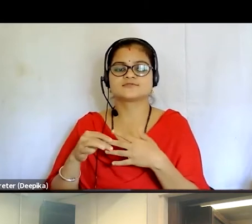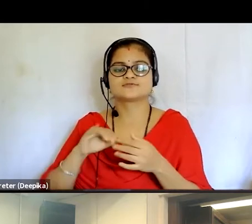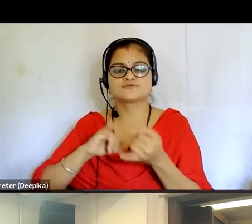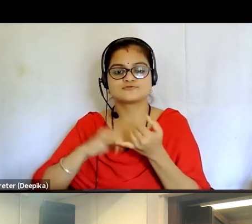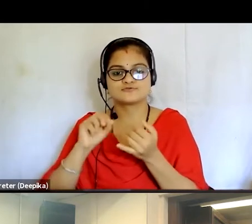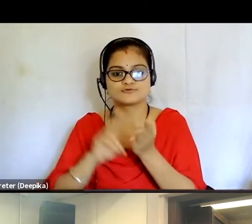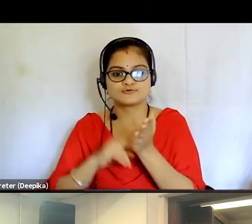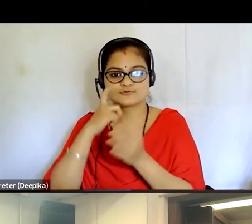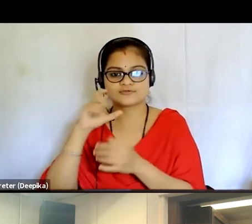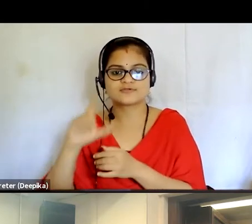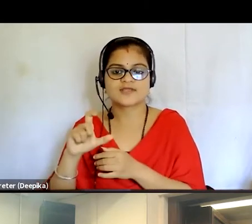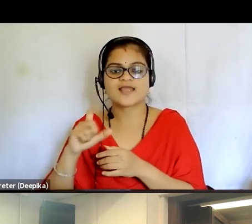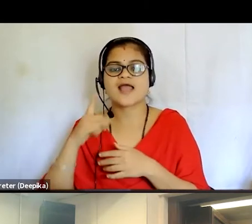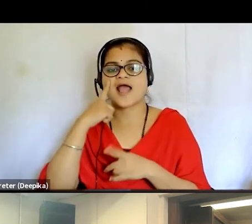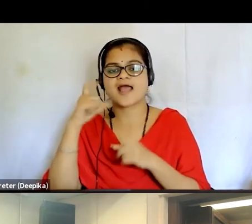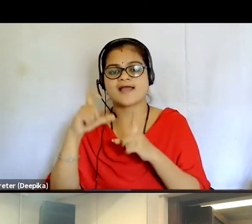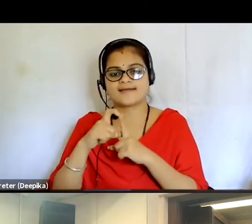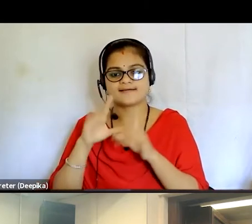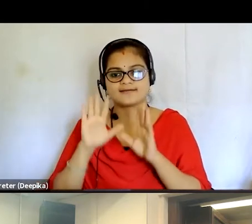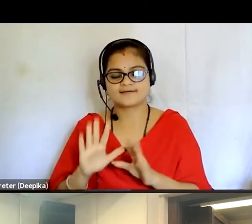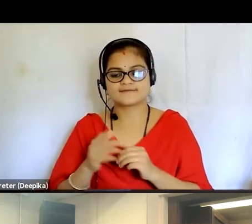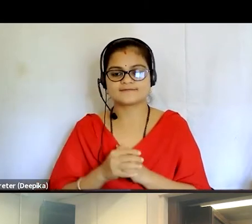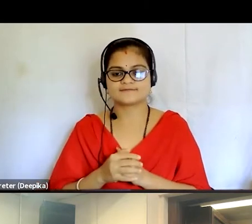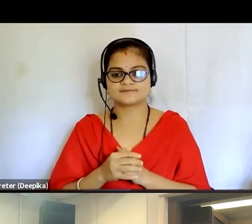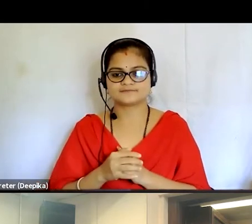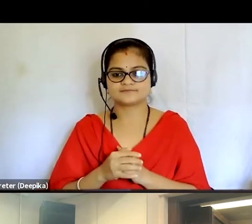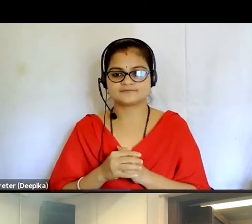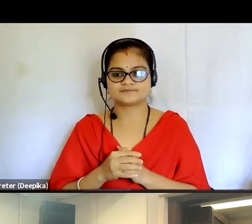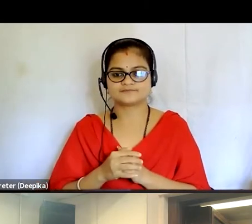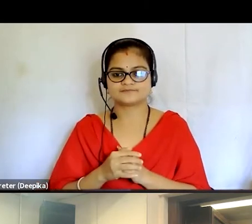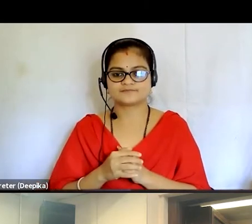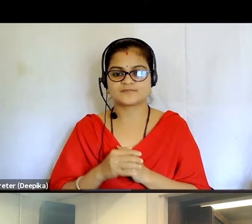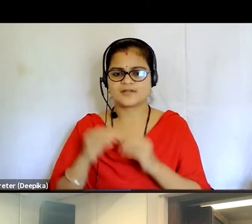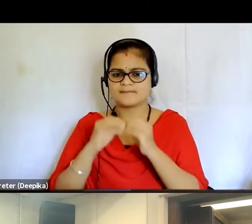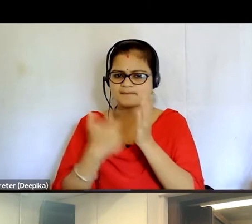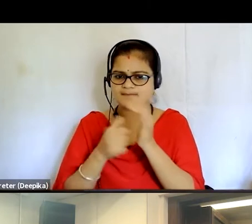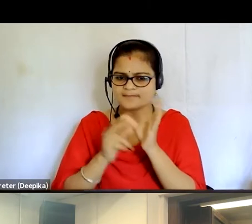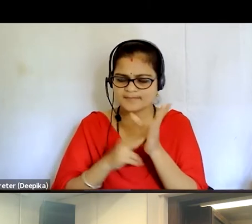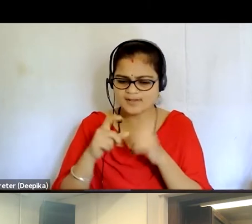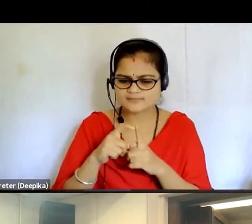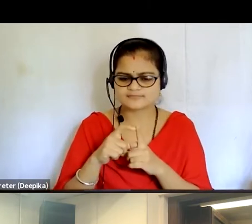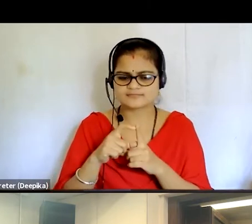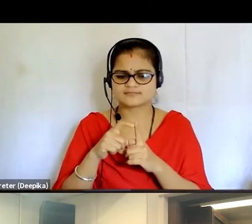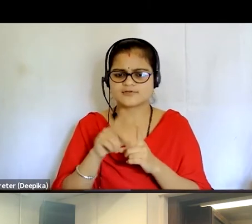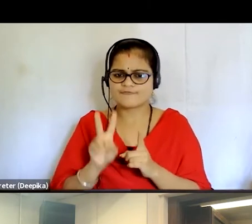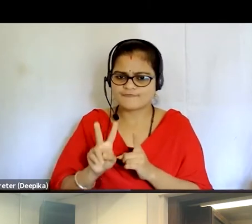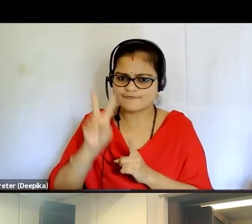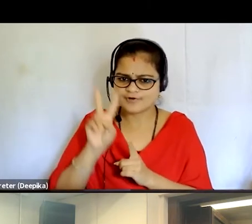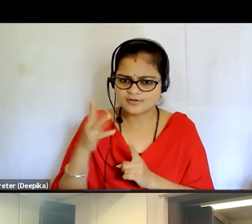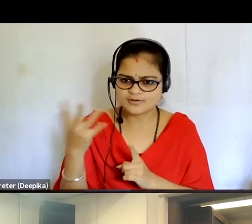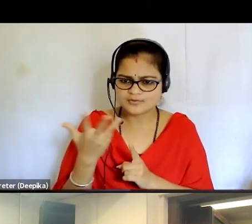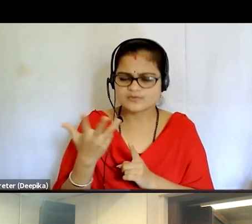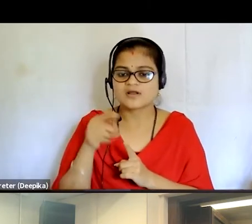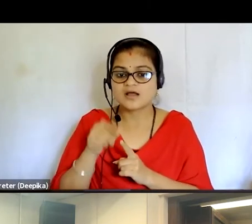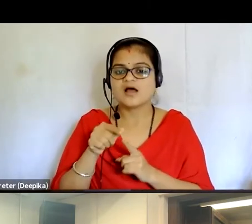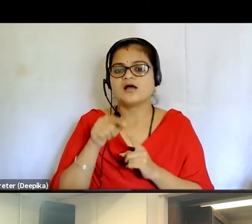which works in a consistent manner to project the brand values and the brand personality across these